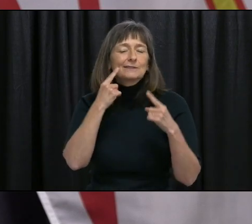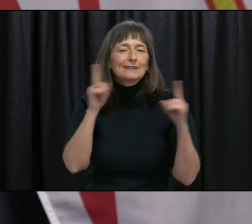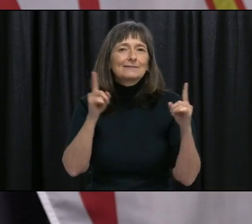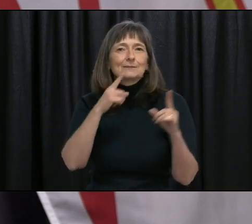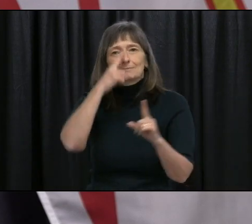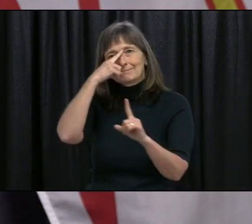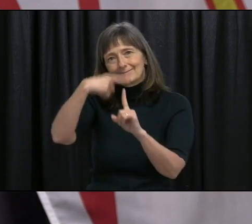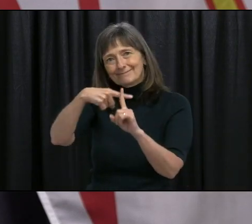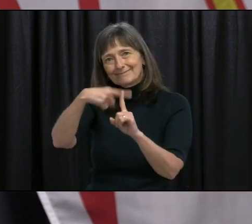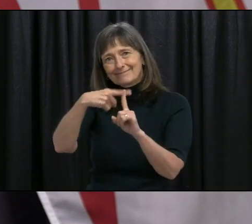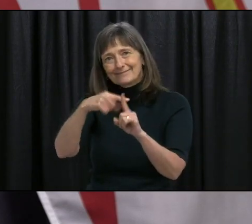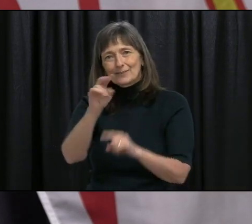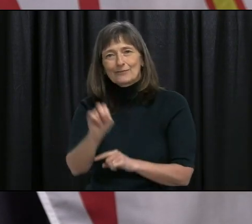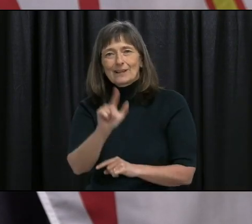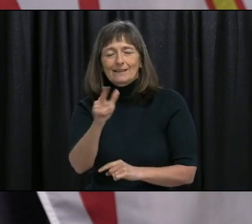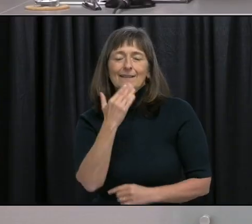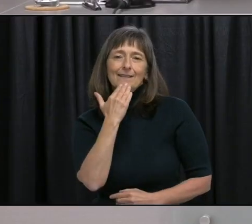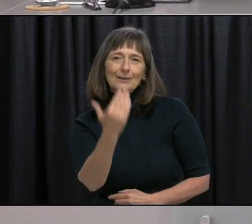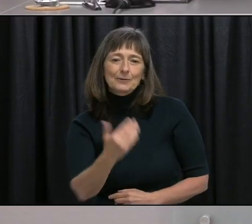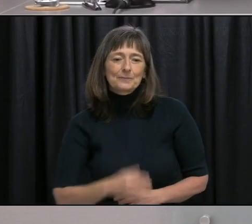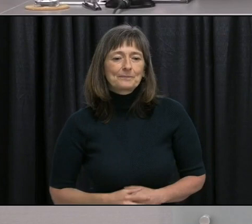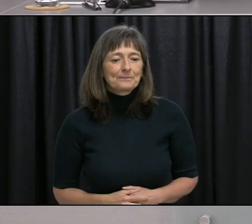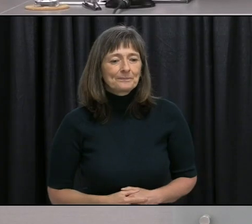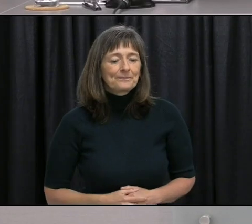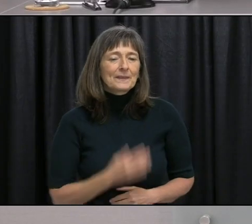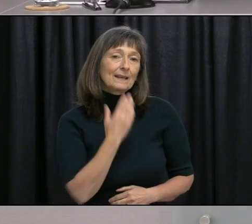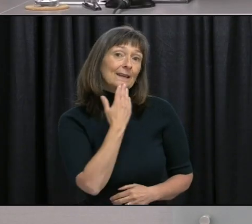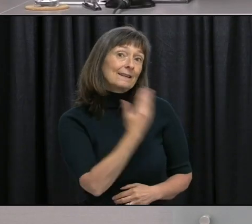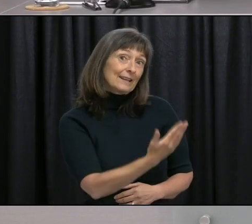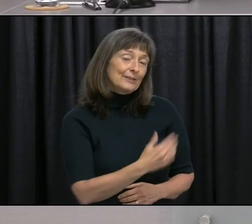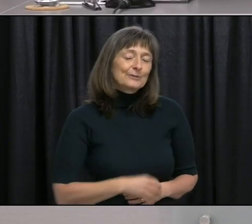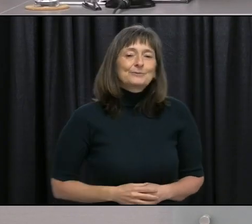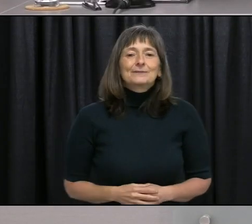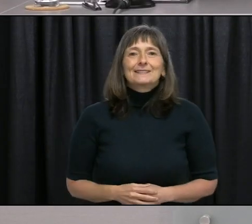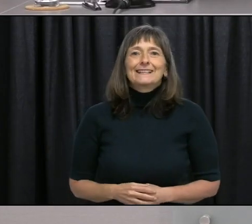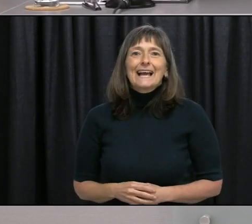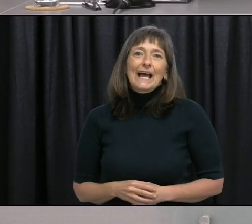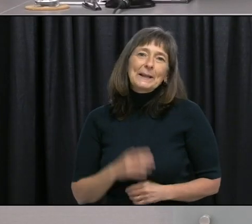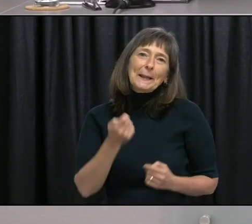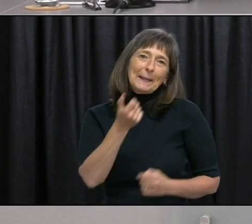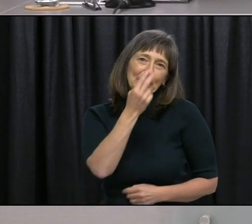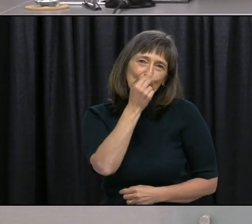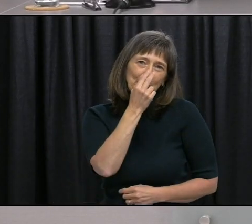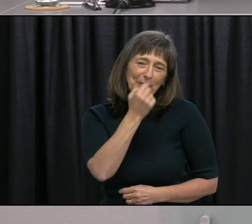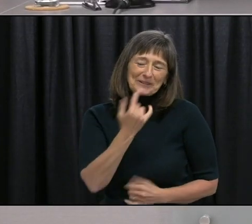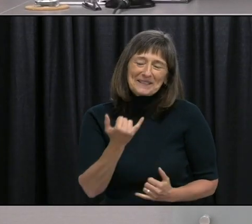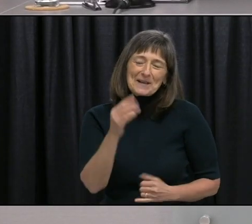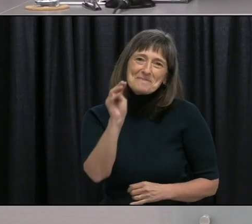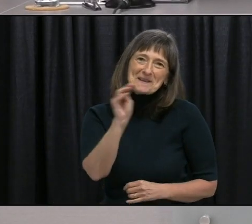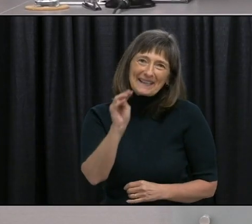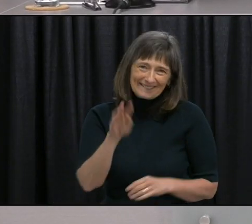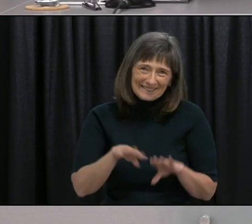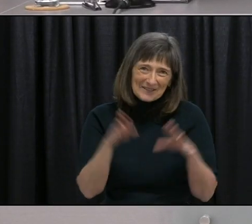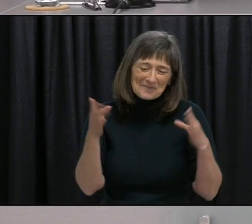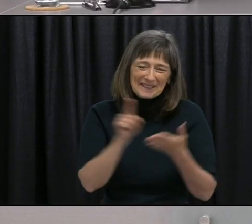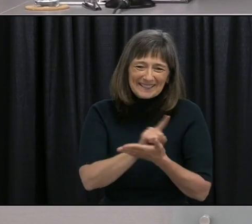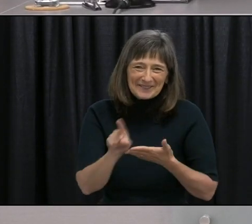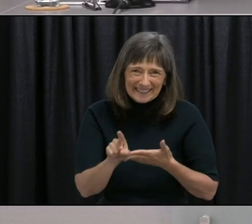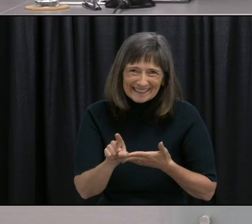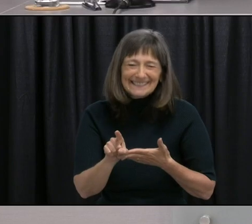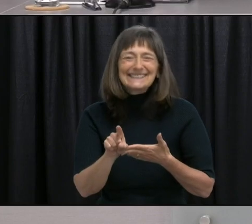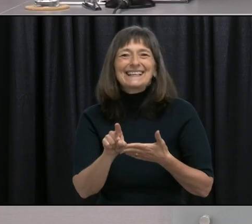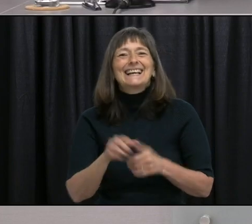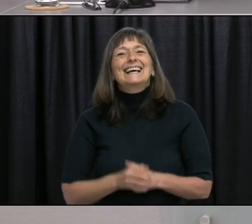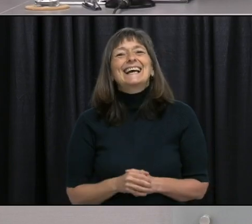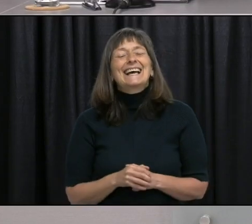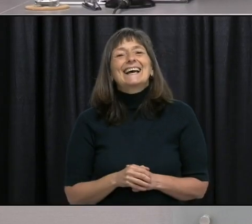Labrador. And thank you. Thank you, Dr. Fitzgerald, and great for a little touch of humor on this Monday as we start this week. And